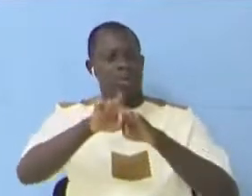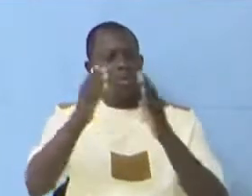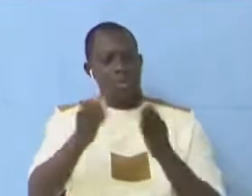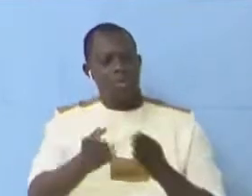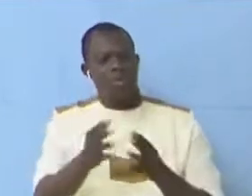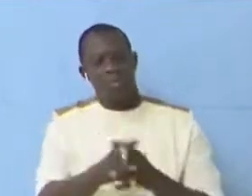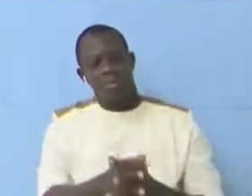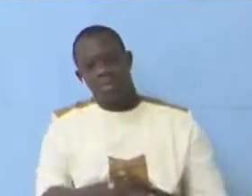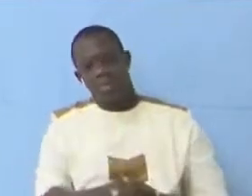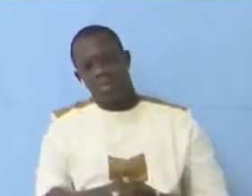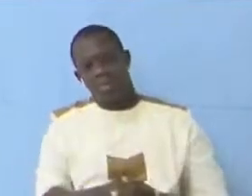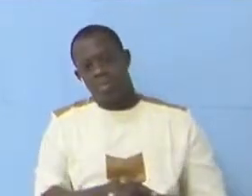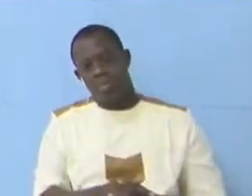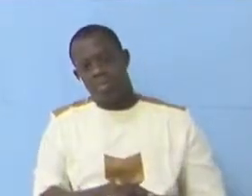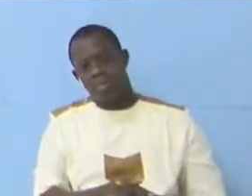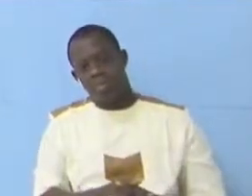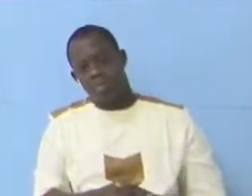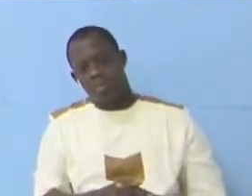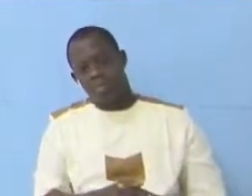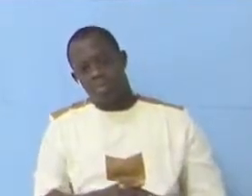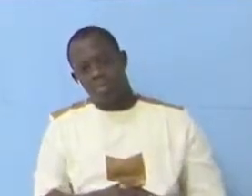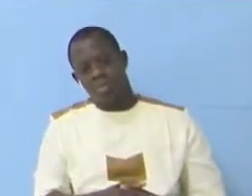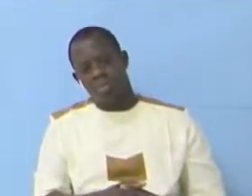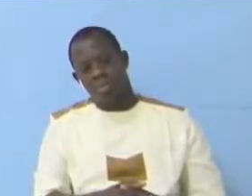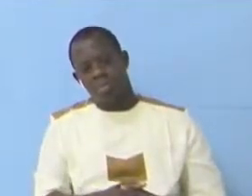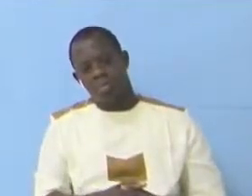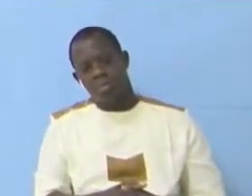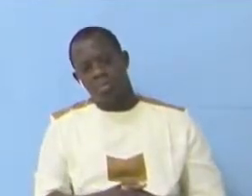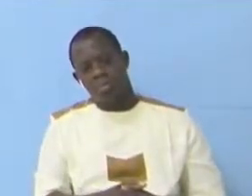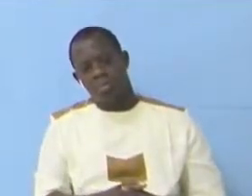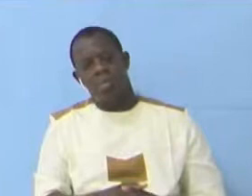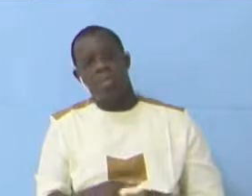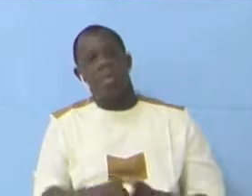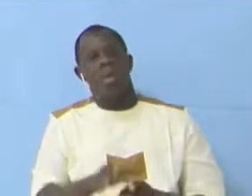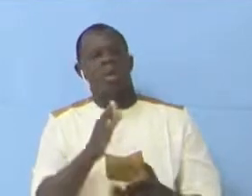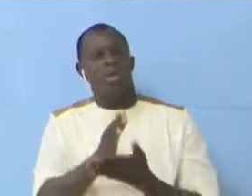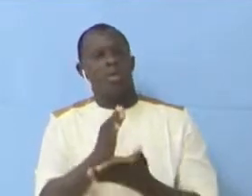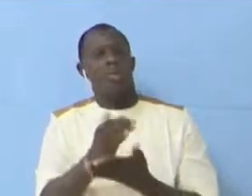Mainly about who approved my leave, why did I go to Germany,